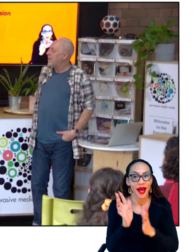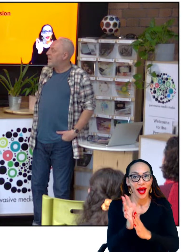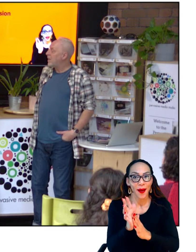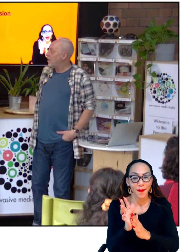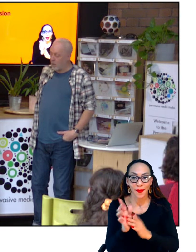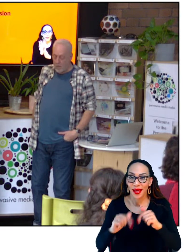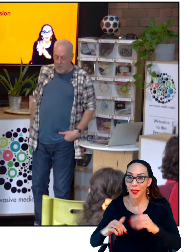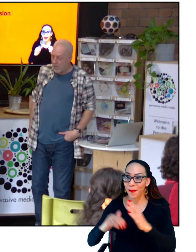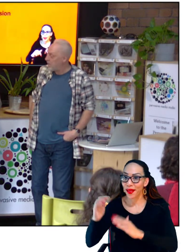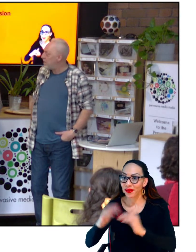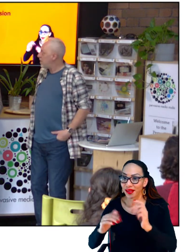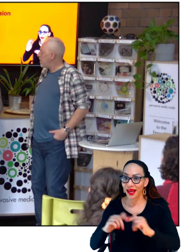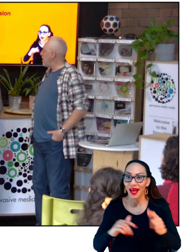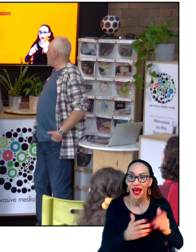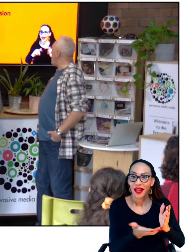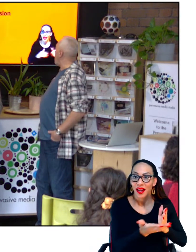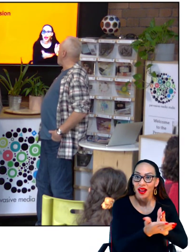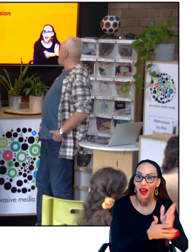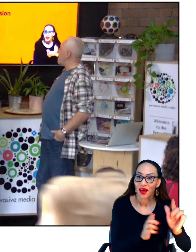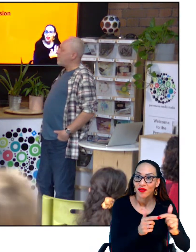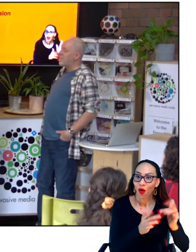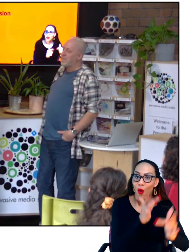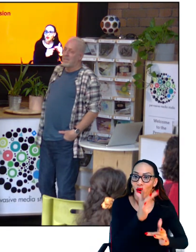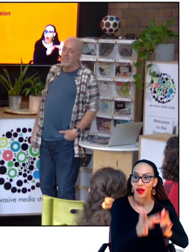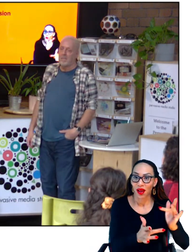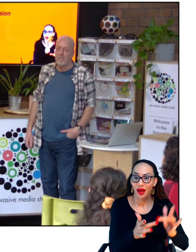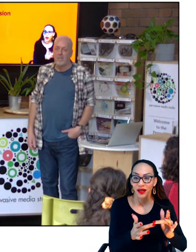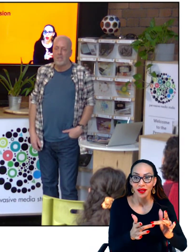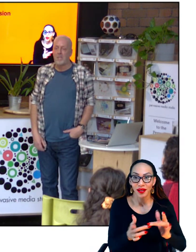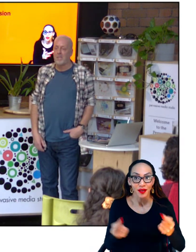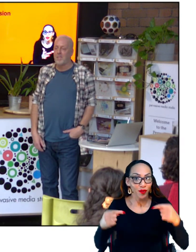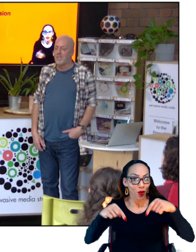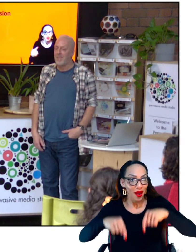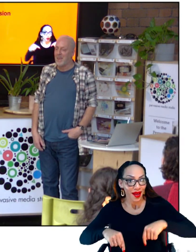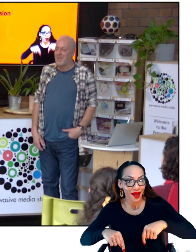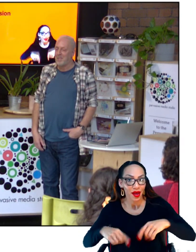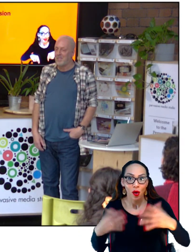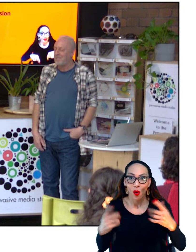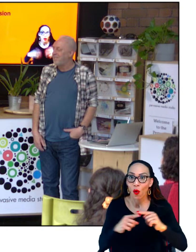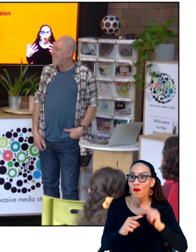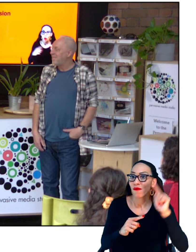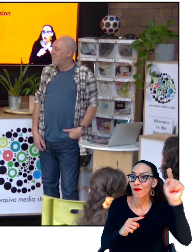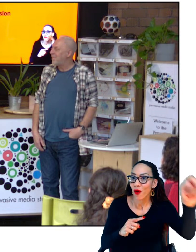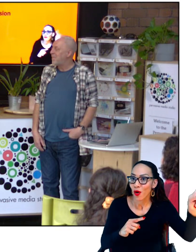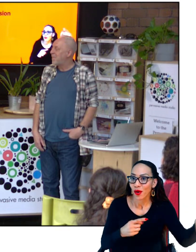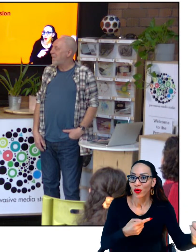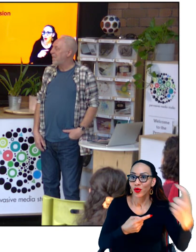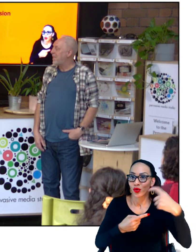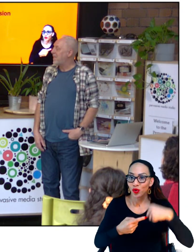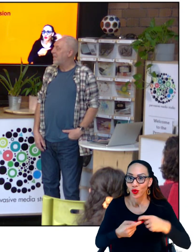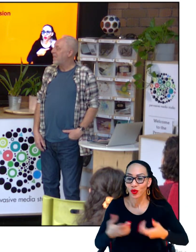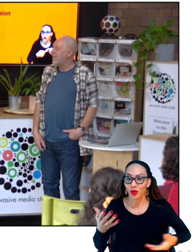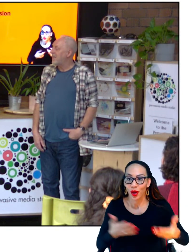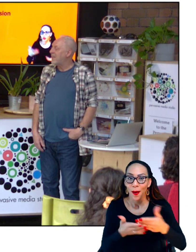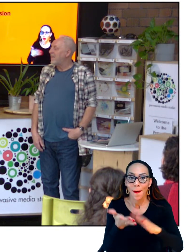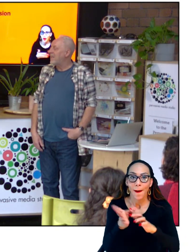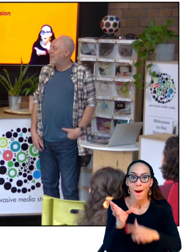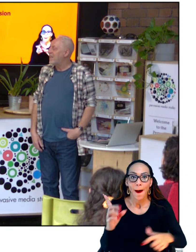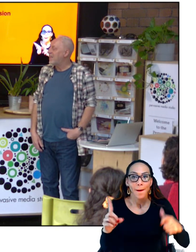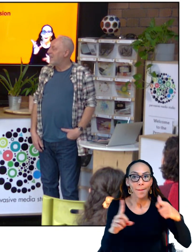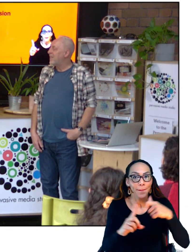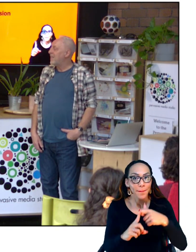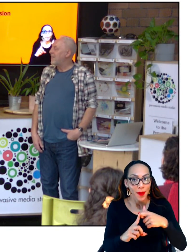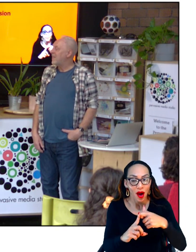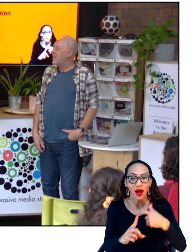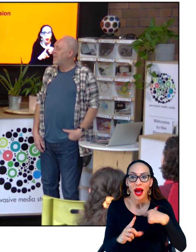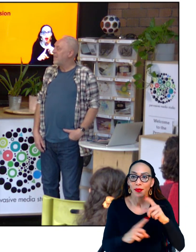in Bristol or you're far away, hi online folks, you can join in the conversation. My name is Martin O'Leary. I'm the studio community lead here. I'm a white man in